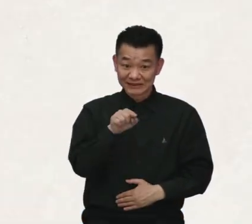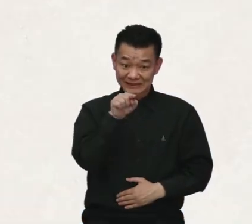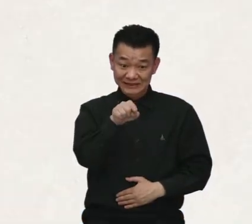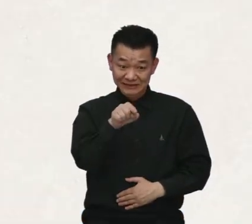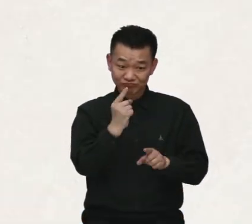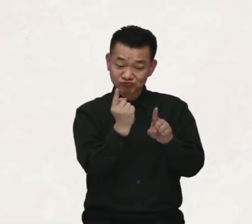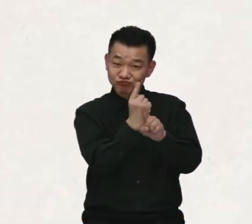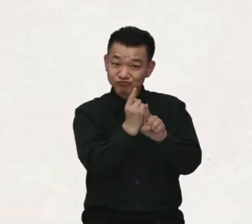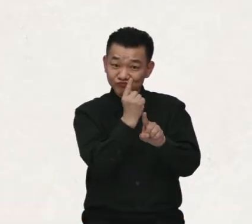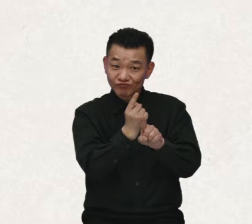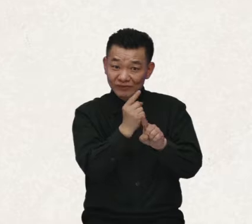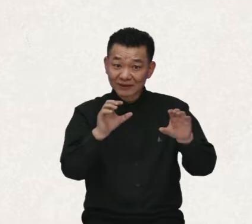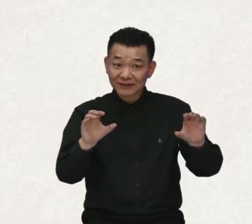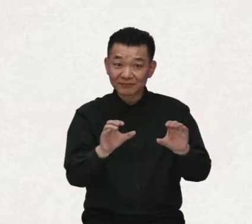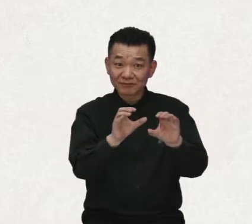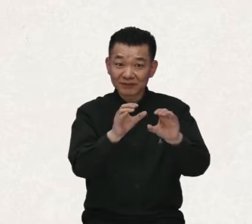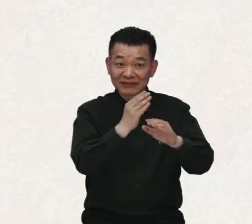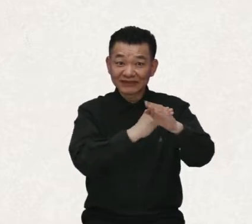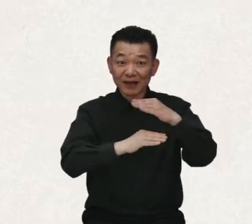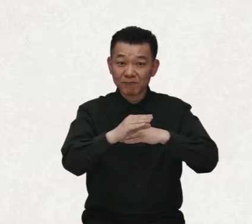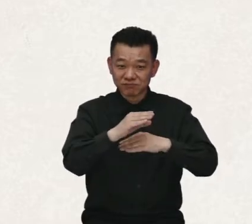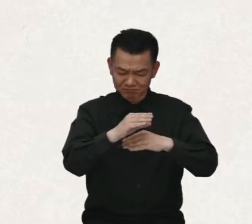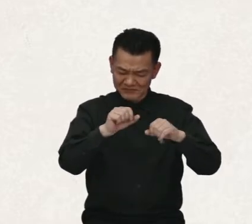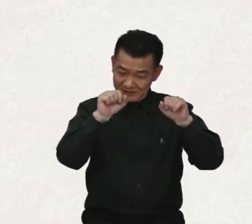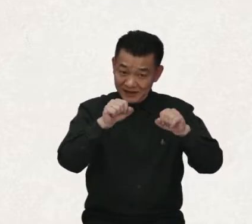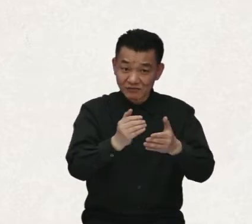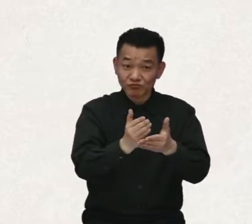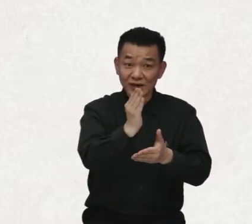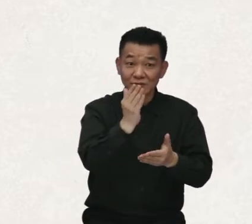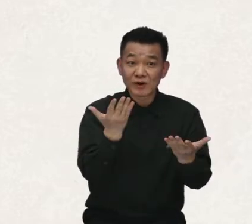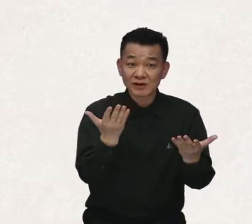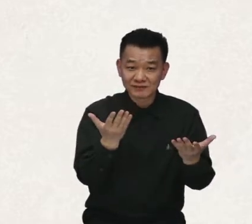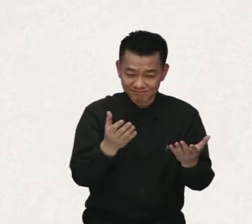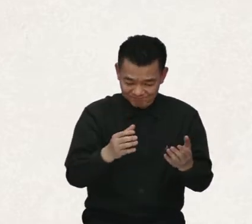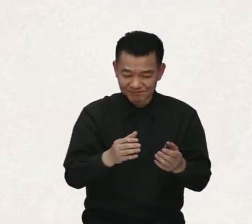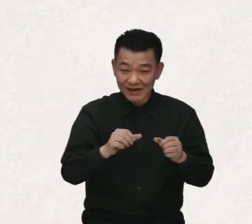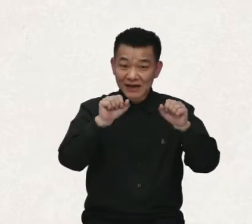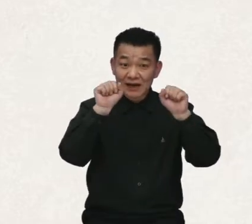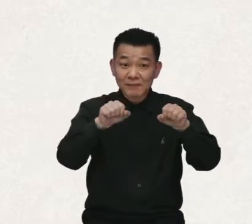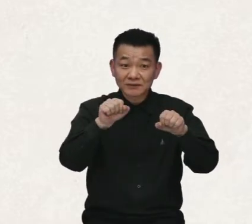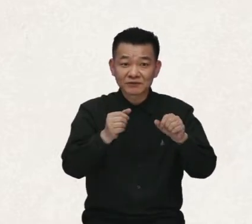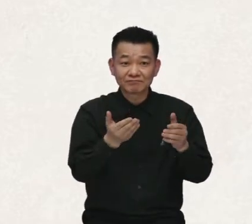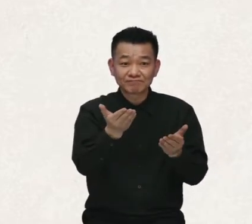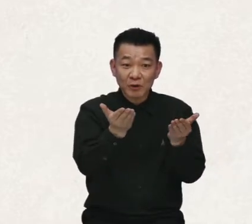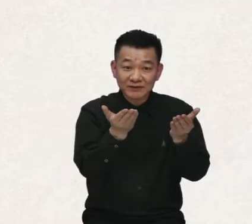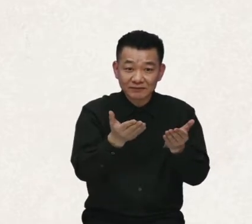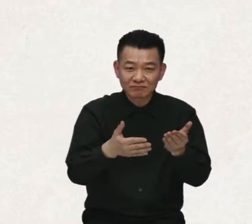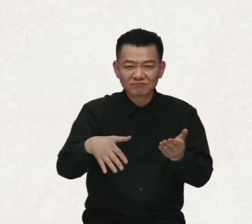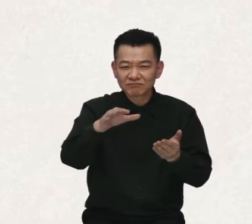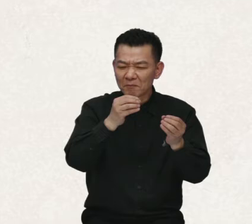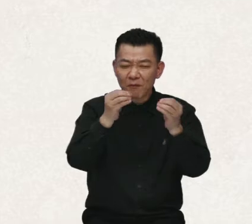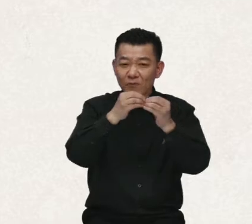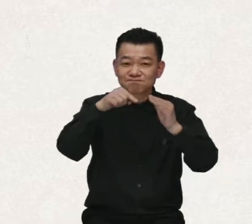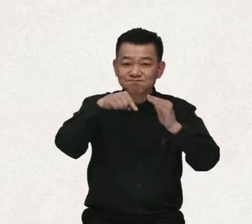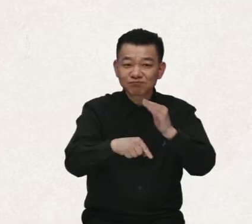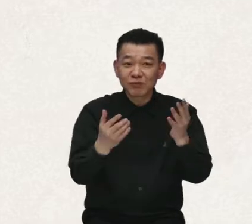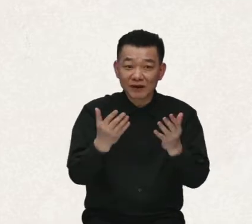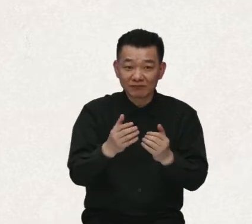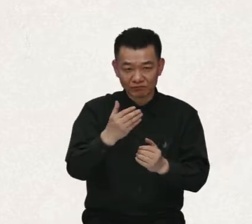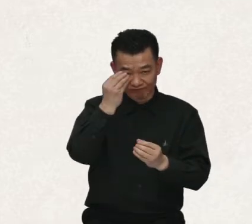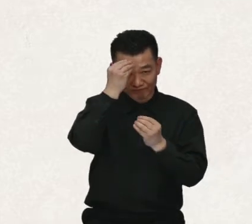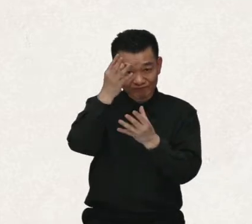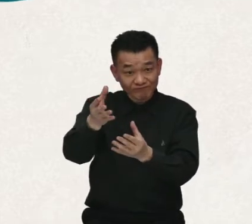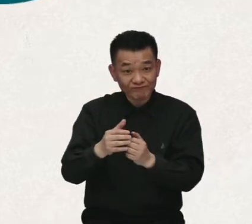The appropriate measures being discussed here means informing the available rights and services to the persons with disabilities in